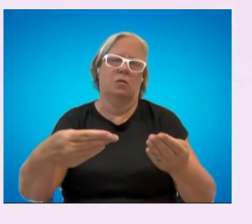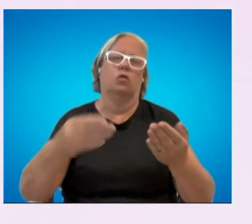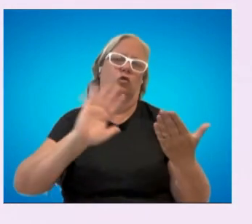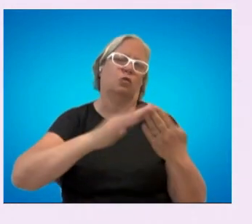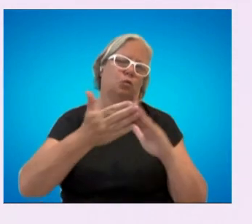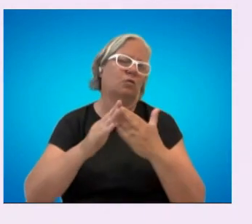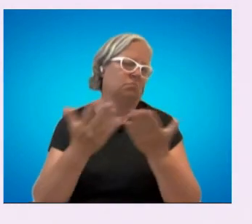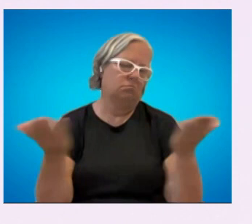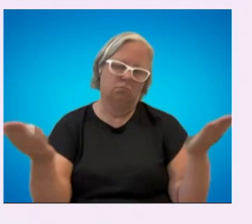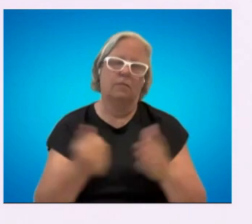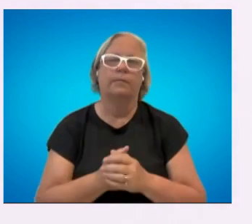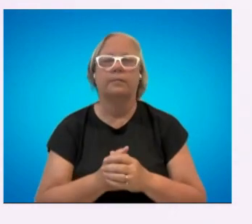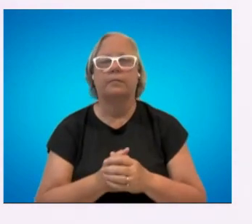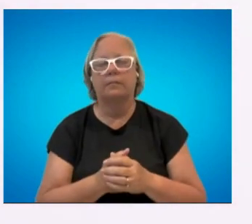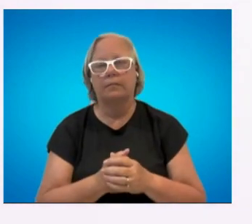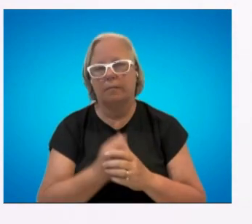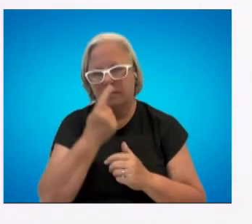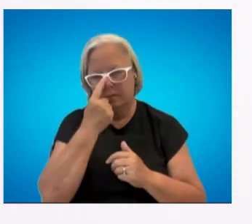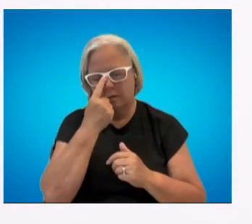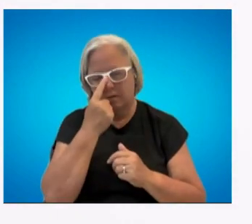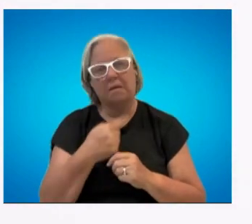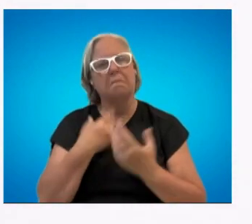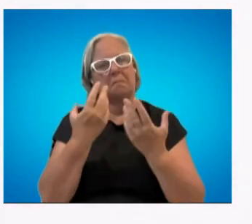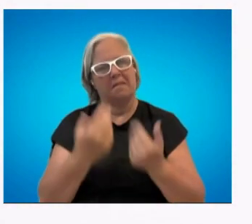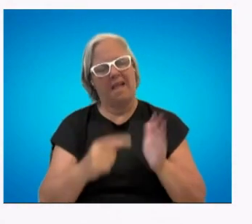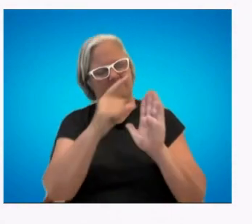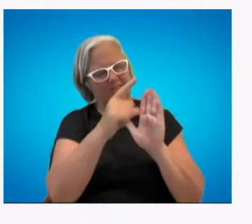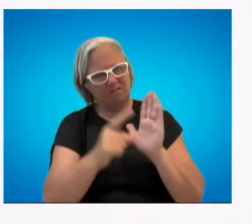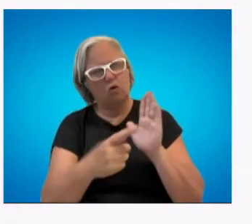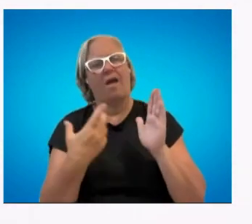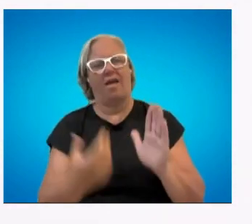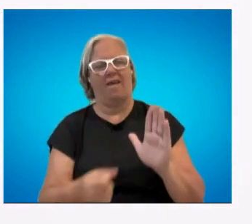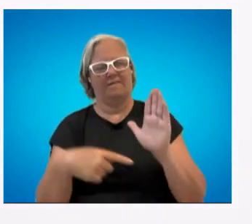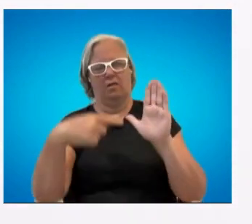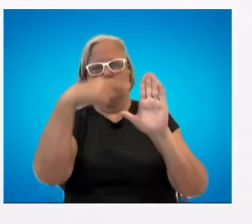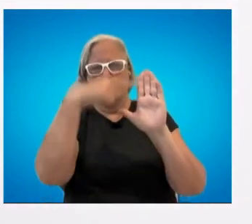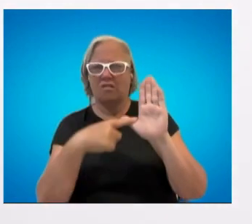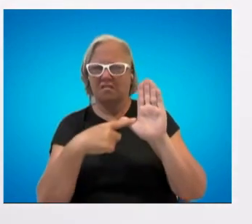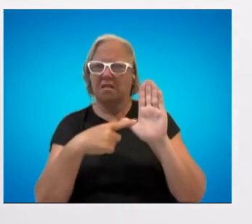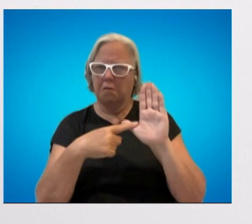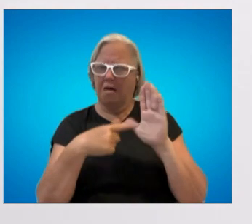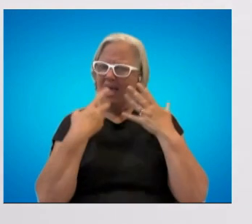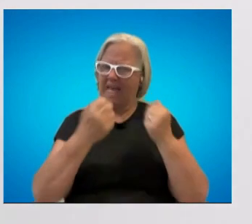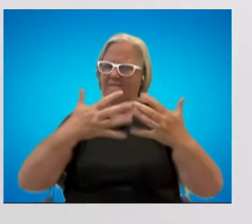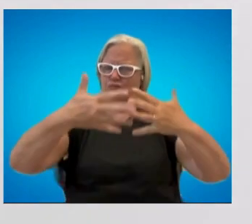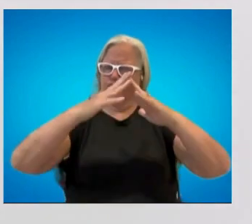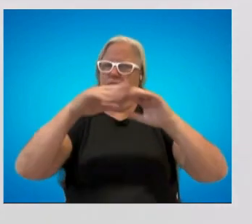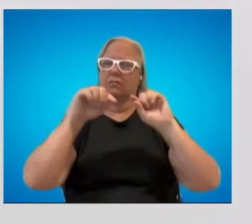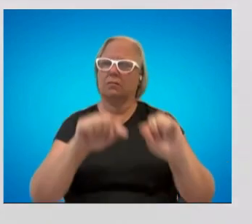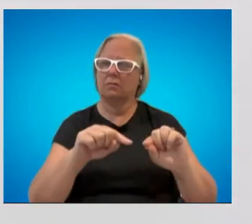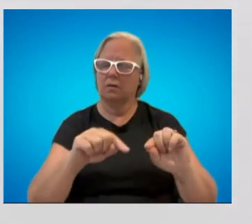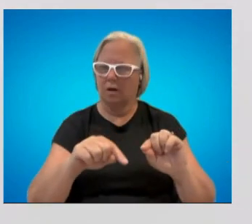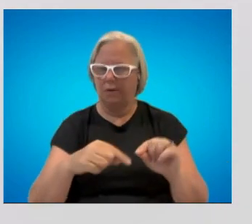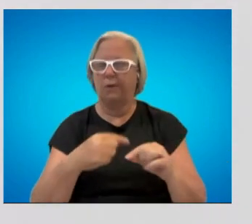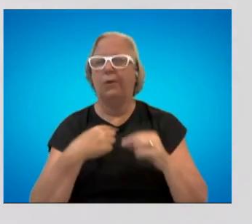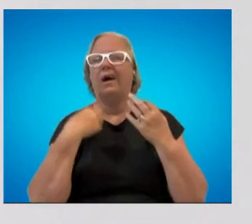a legislative and policy framework for all that in place. We have objectives of Work-Life Balance Directive,